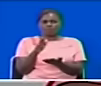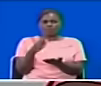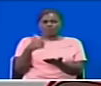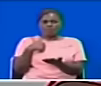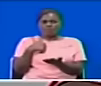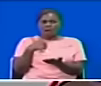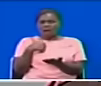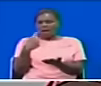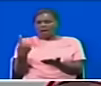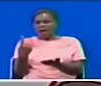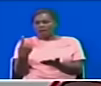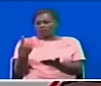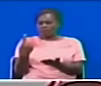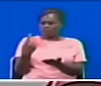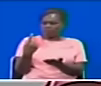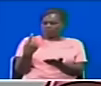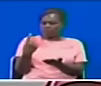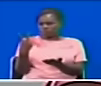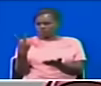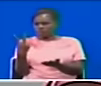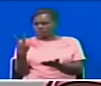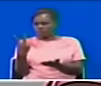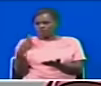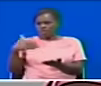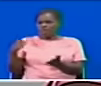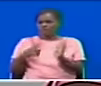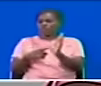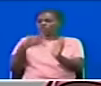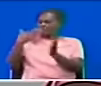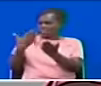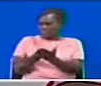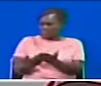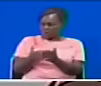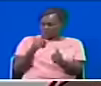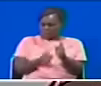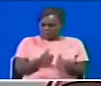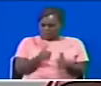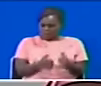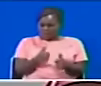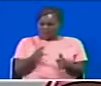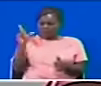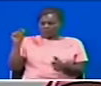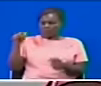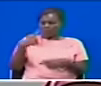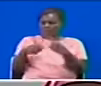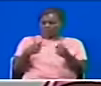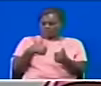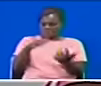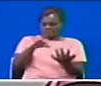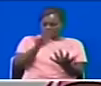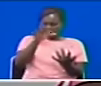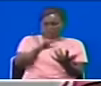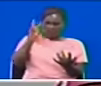make sure we have one, maybe two. On every show. So thanks for texting in and tweeting in. Keep them coming. I will sample your